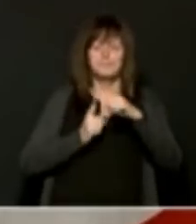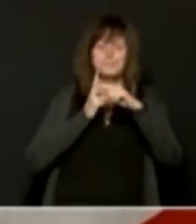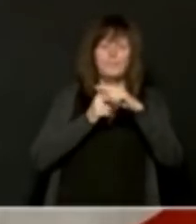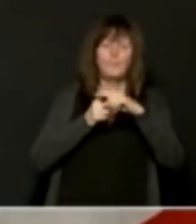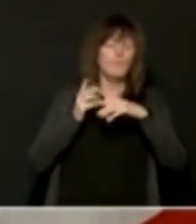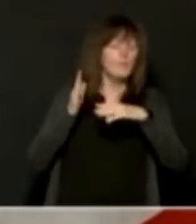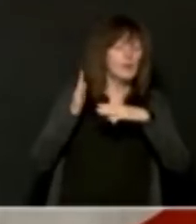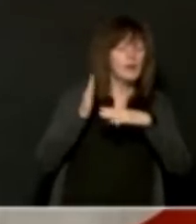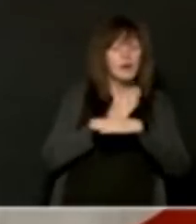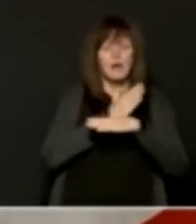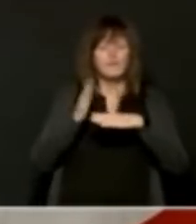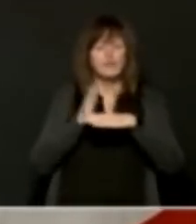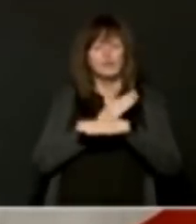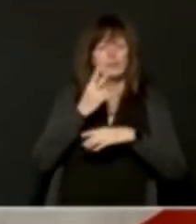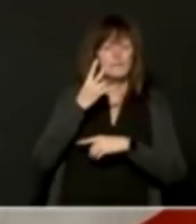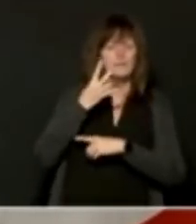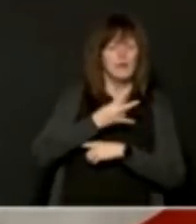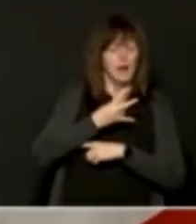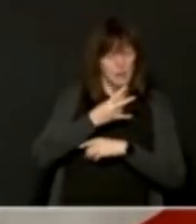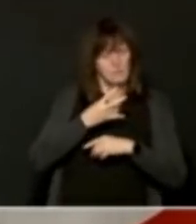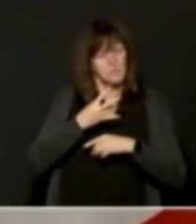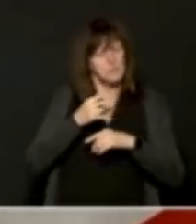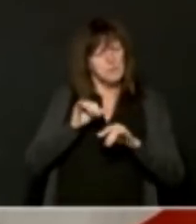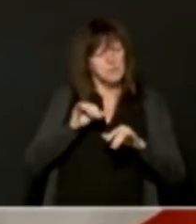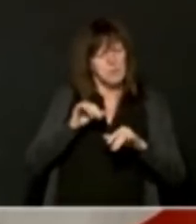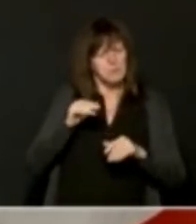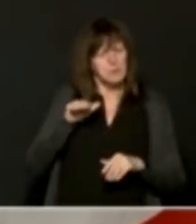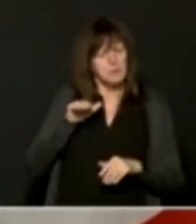fairly stable and is currently